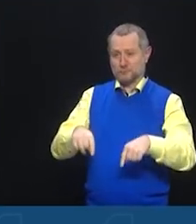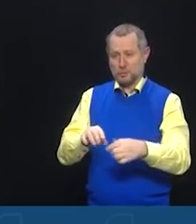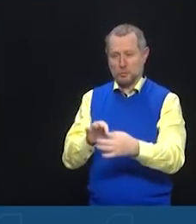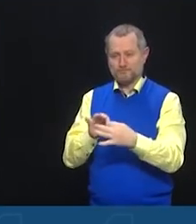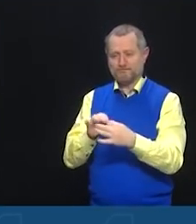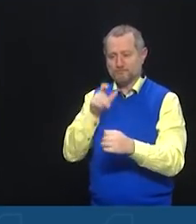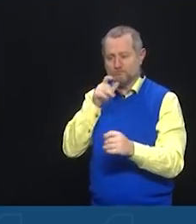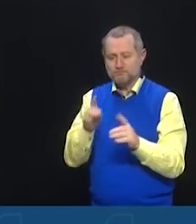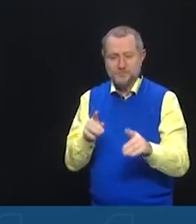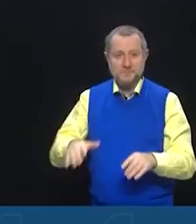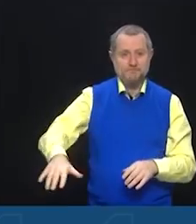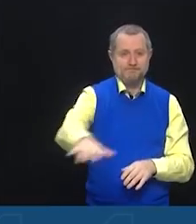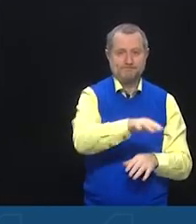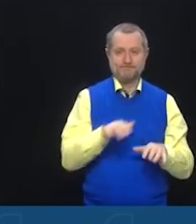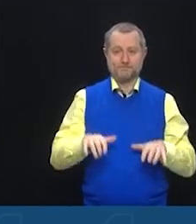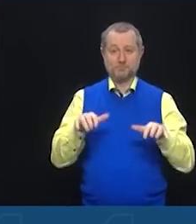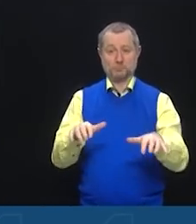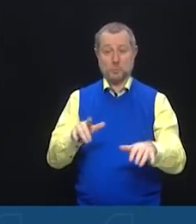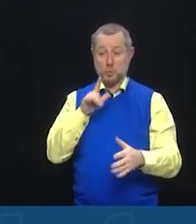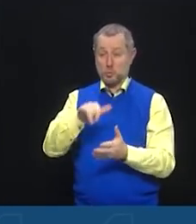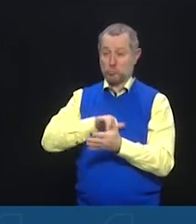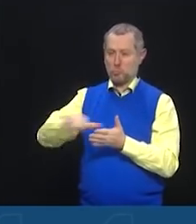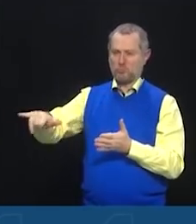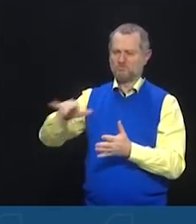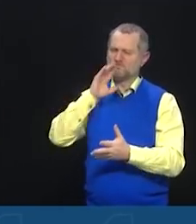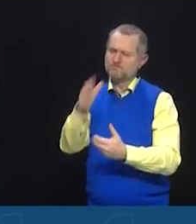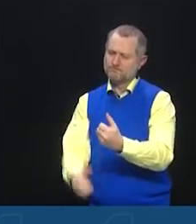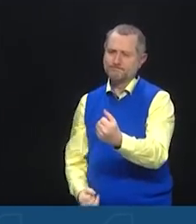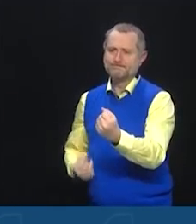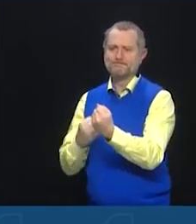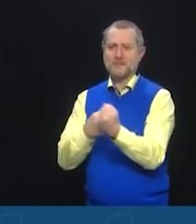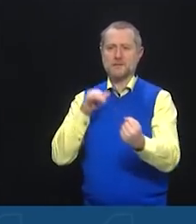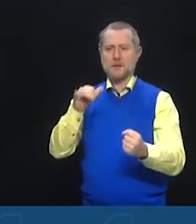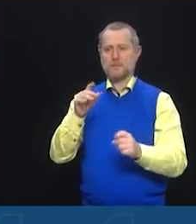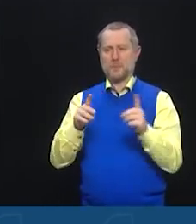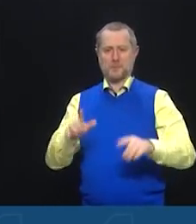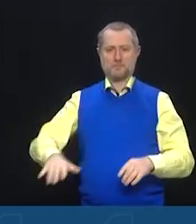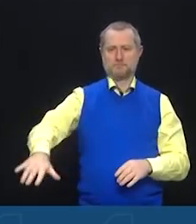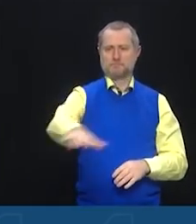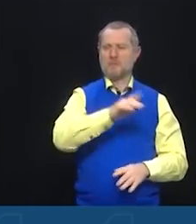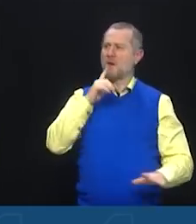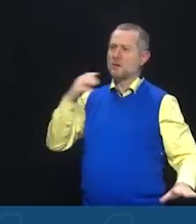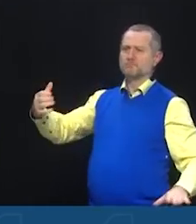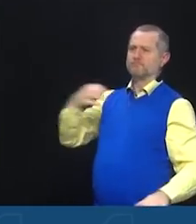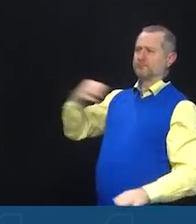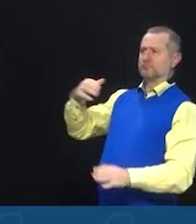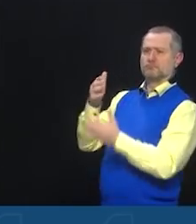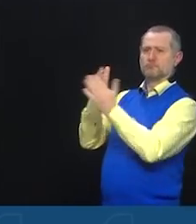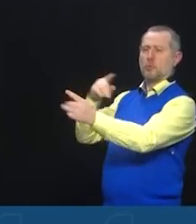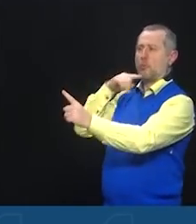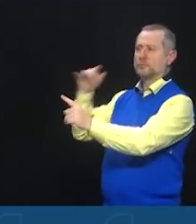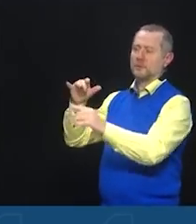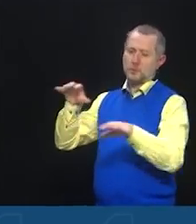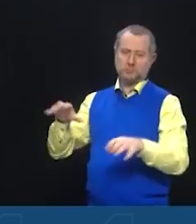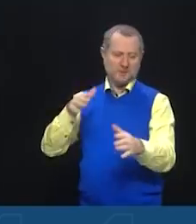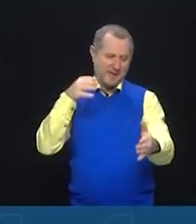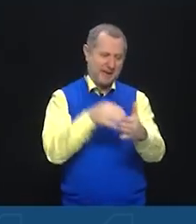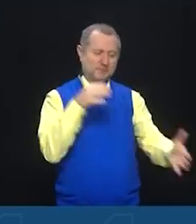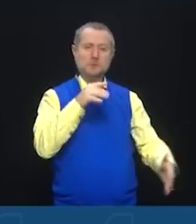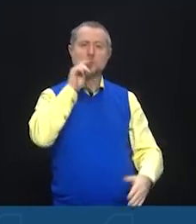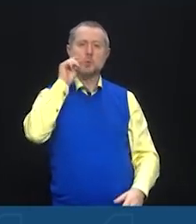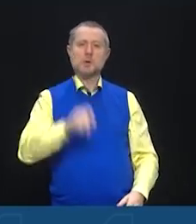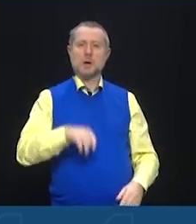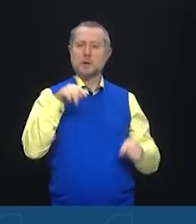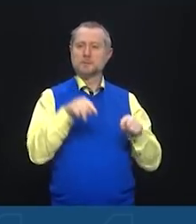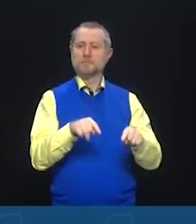Ukraine. Whereas New York stands firmly with Ukraine and strongly condemns Russia's actions against the country. And whereas the state will